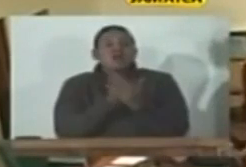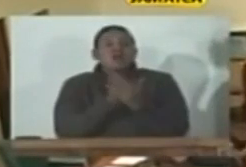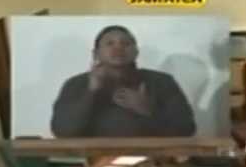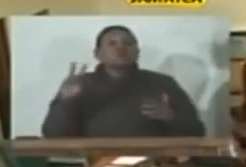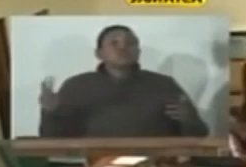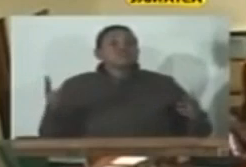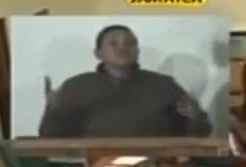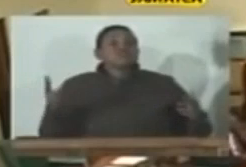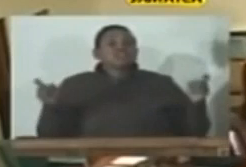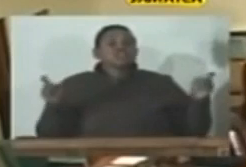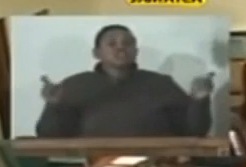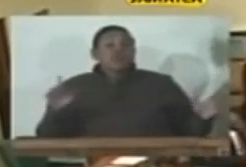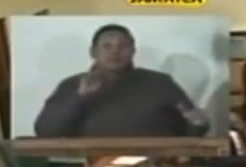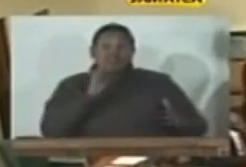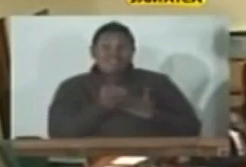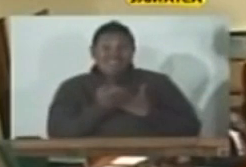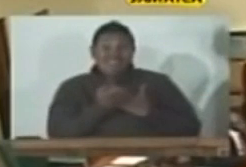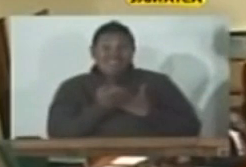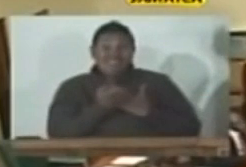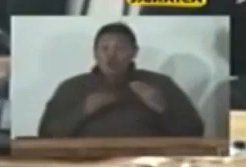the Speaker The government